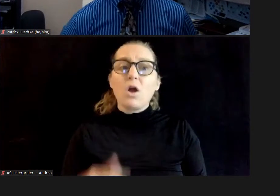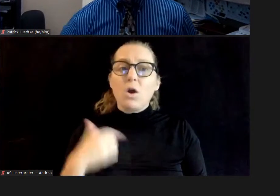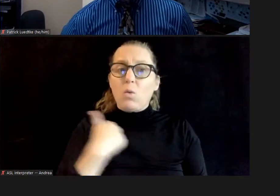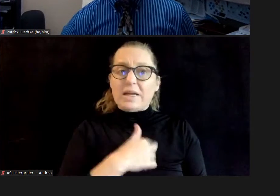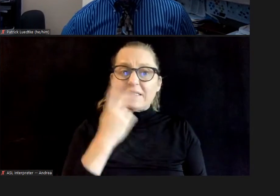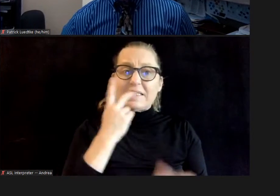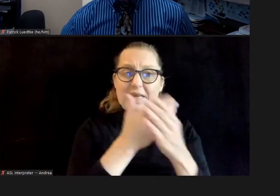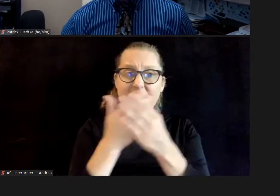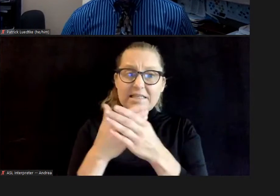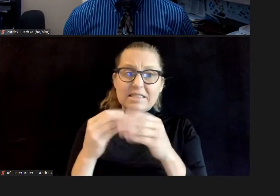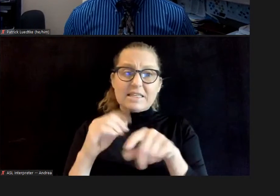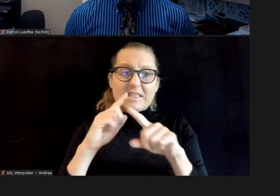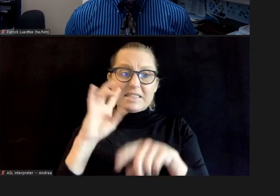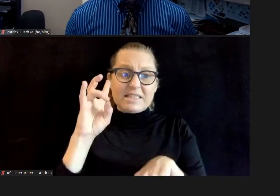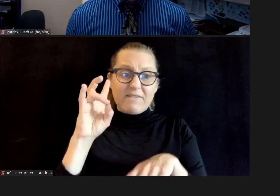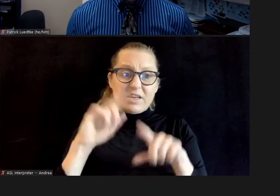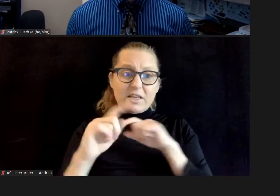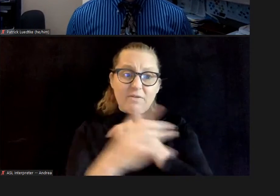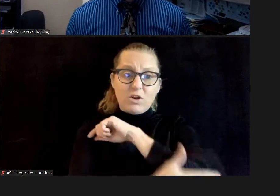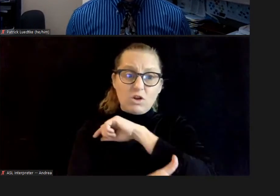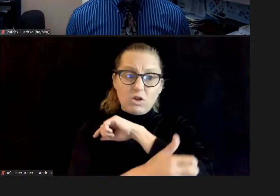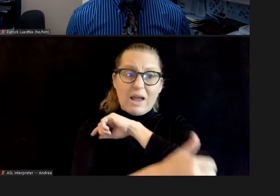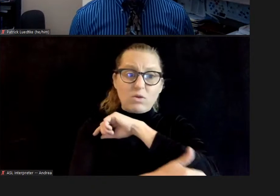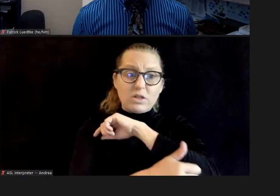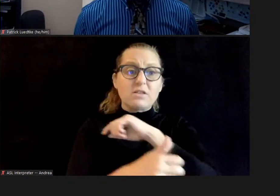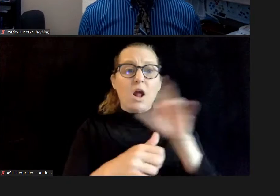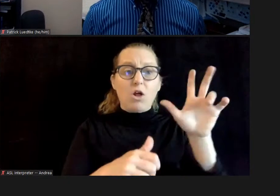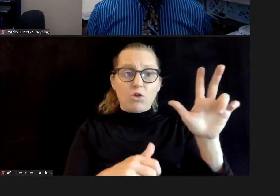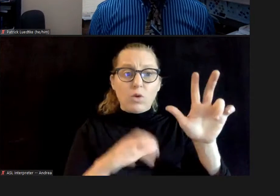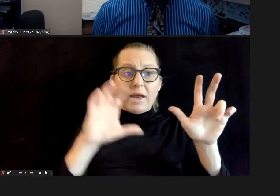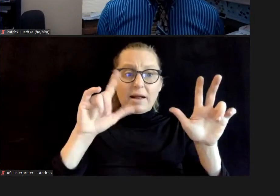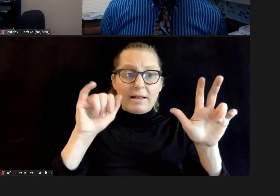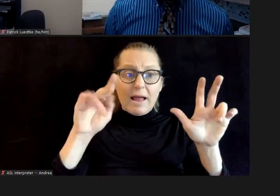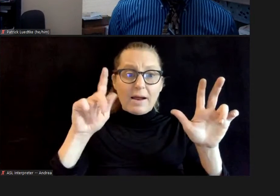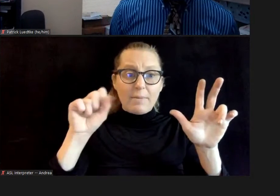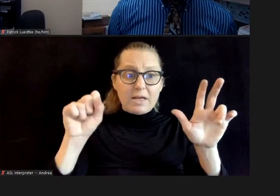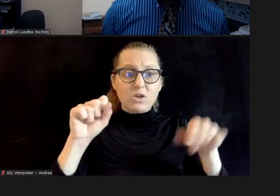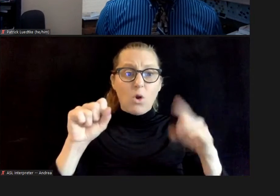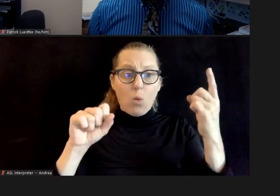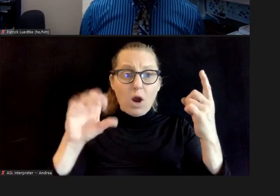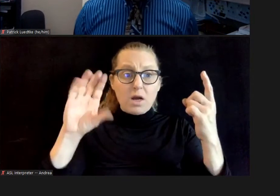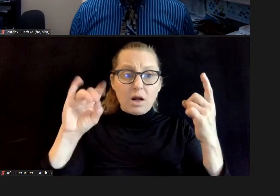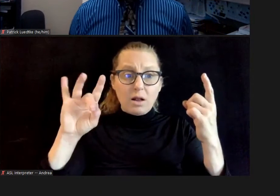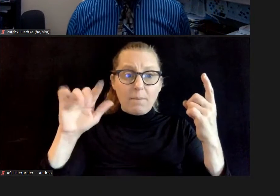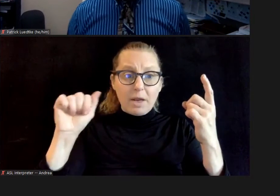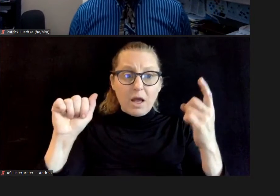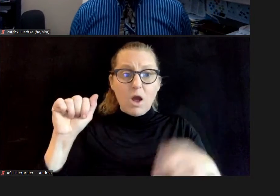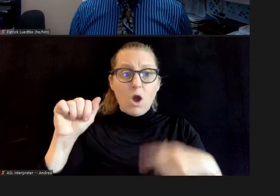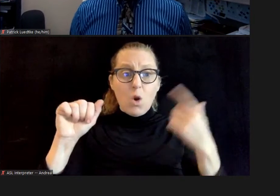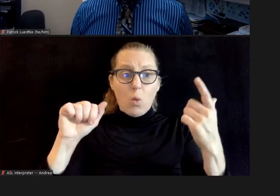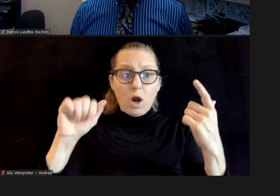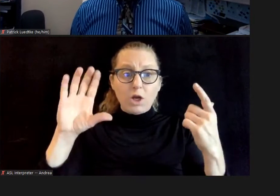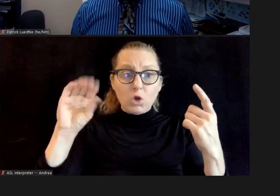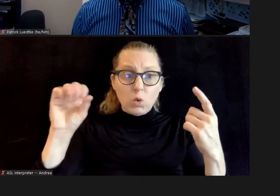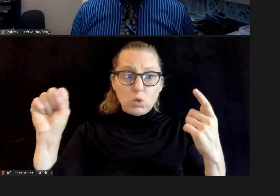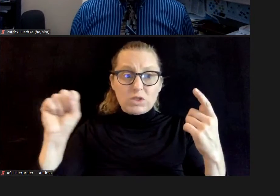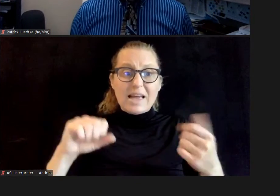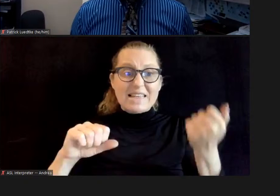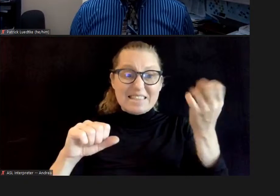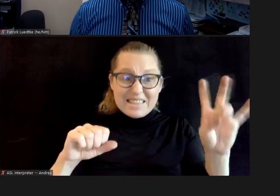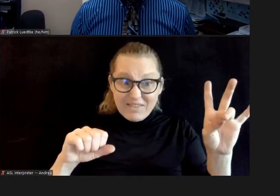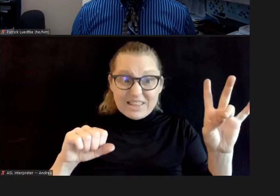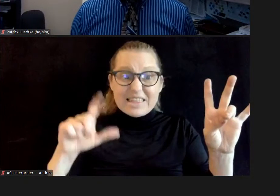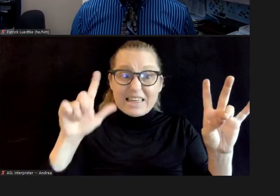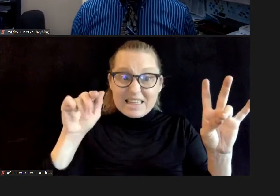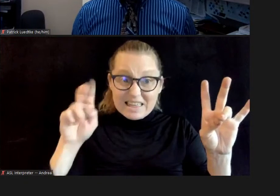7 counties, 3 in Clackamas, 1 in Columbia, 1 in Coos, 17 in Lane, 1